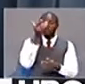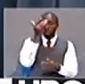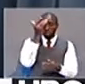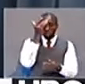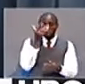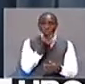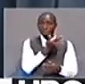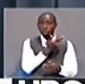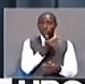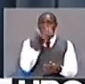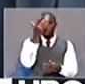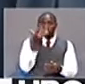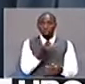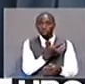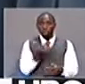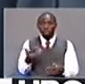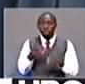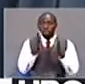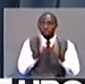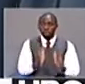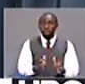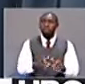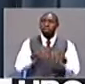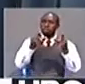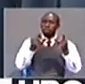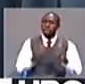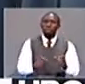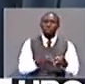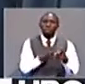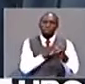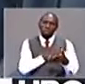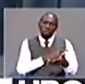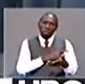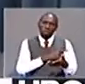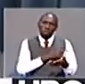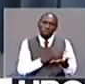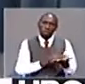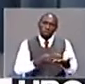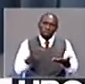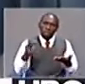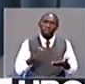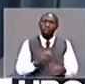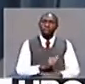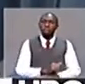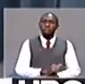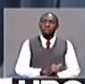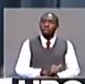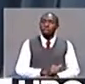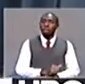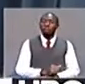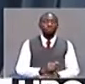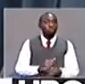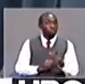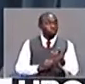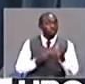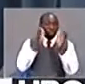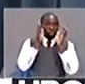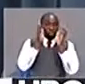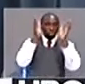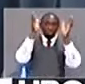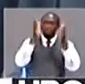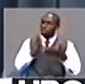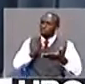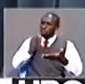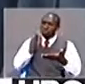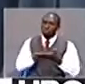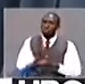be somebody who is holily developed. Madam Speaker, His Grace was a true leader.